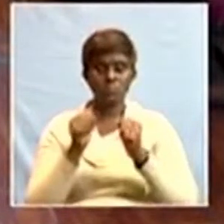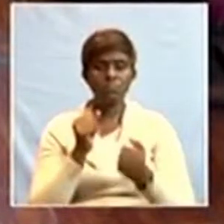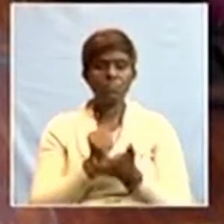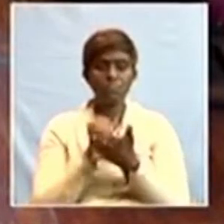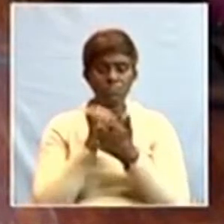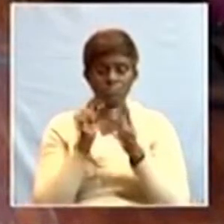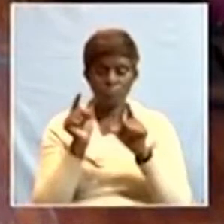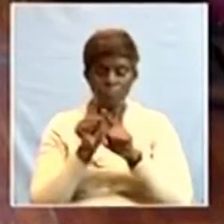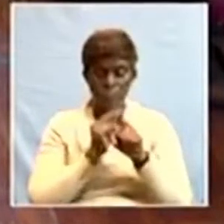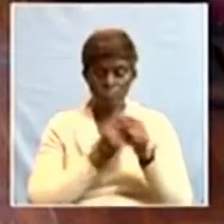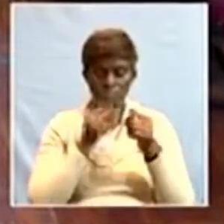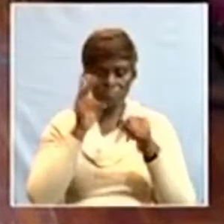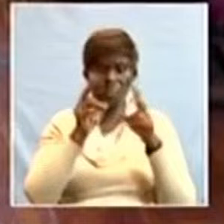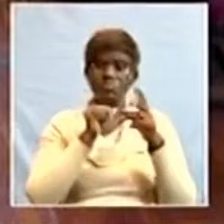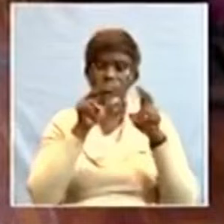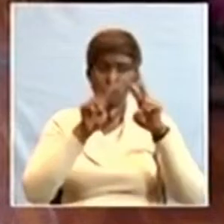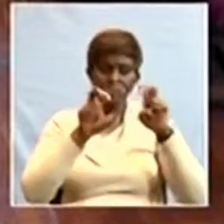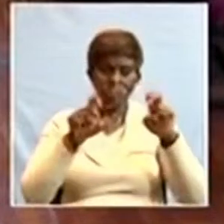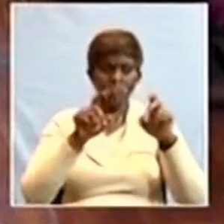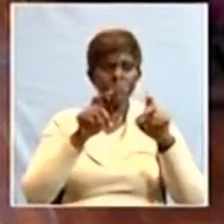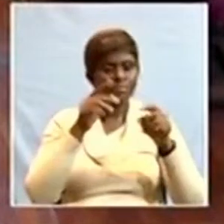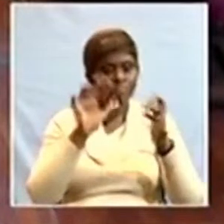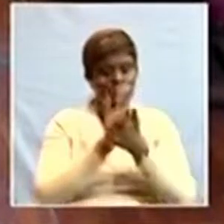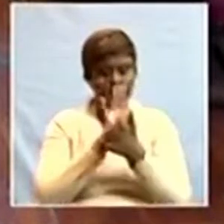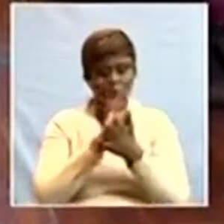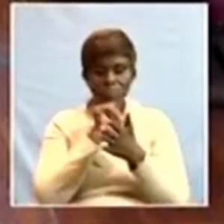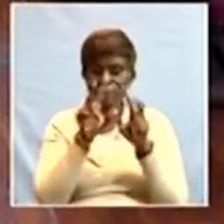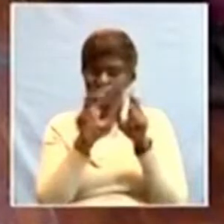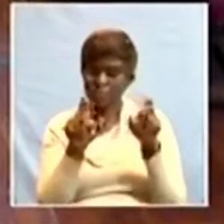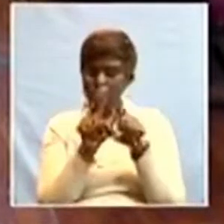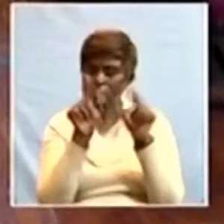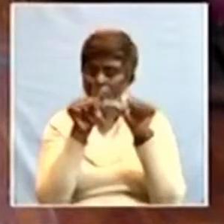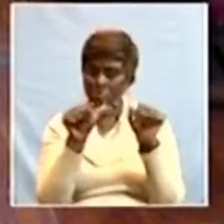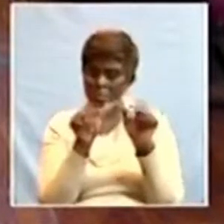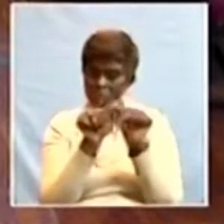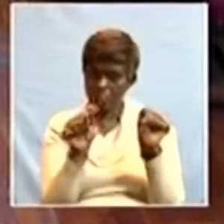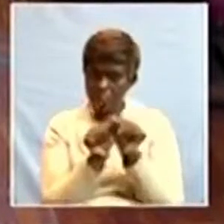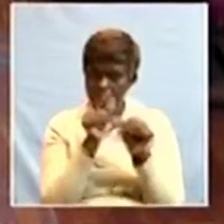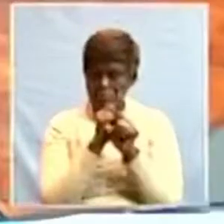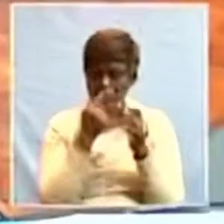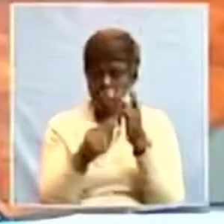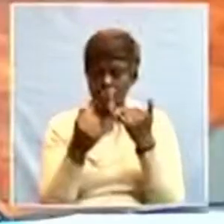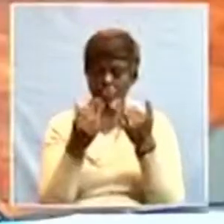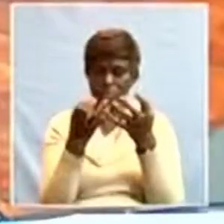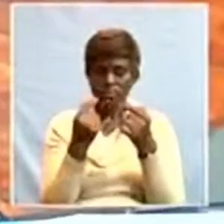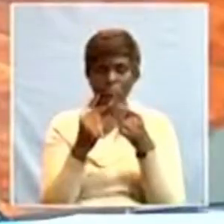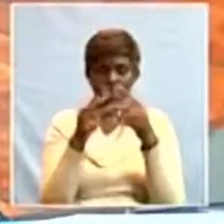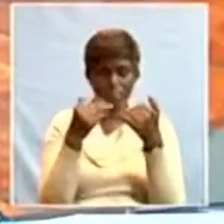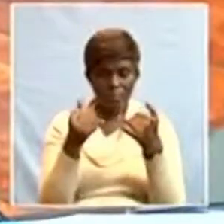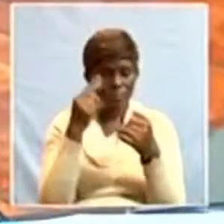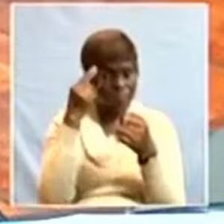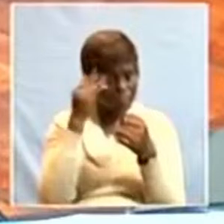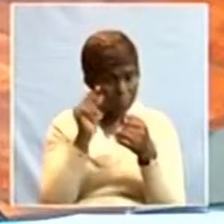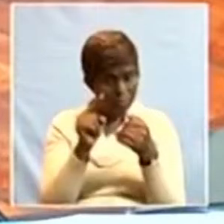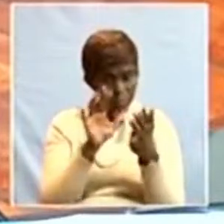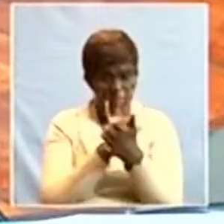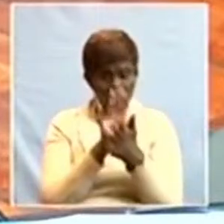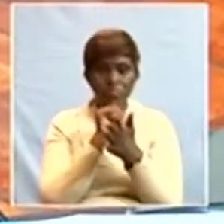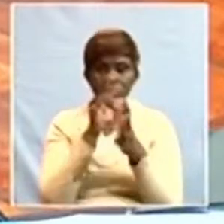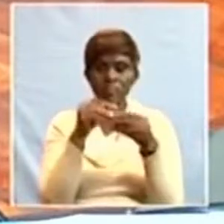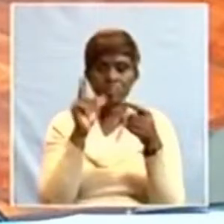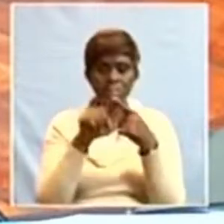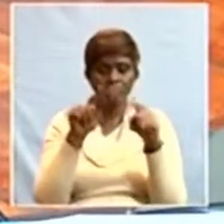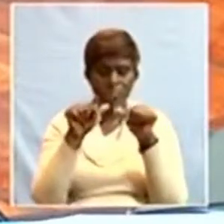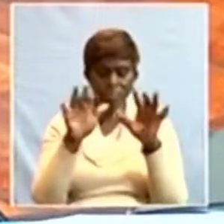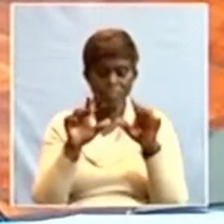check on the documents as because they are not verified by Auditor General. So I just want to be given a reason why the documents were not given to